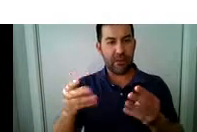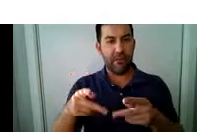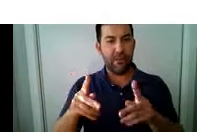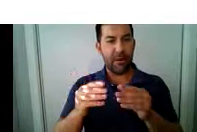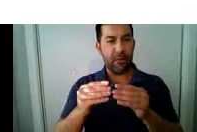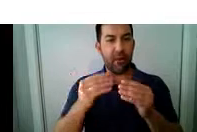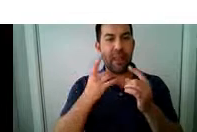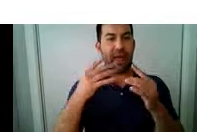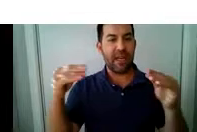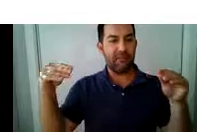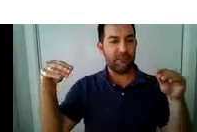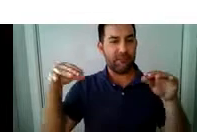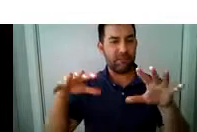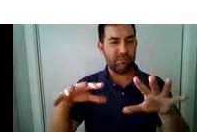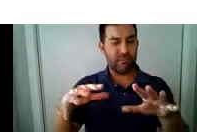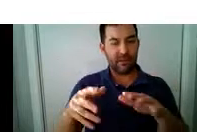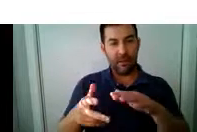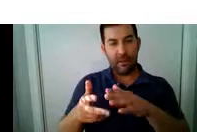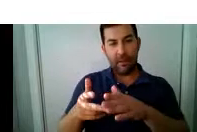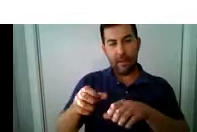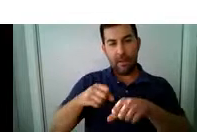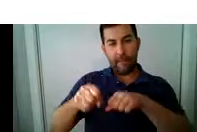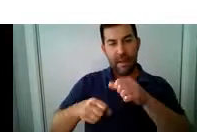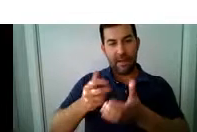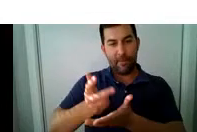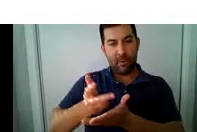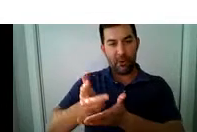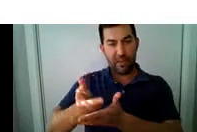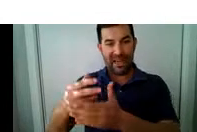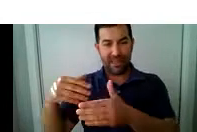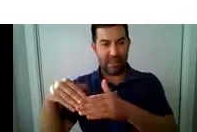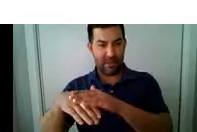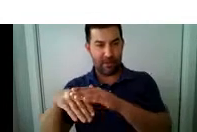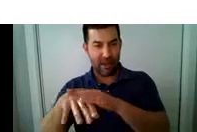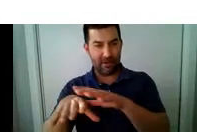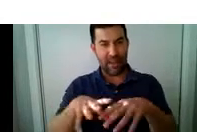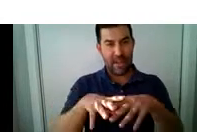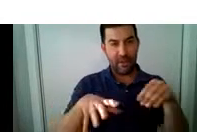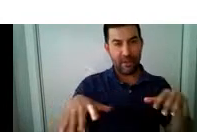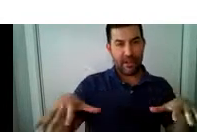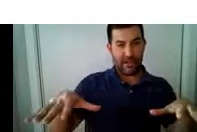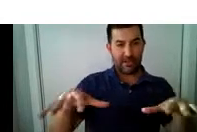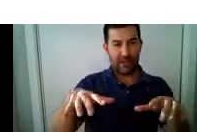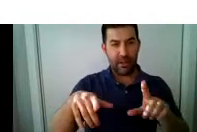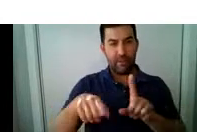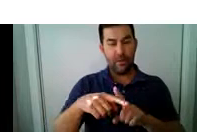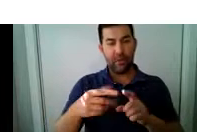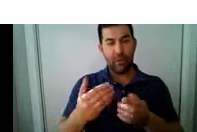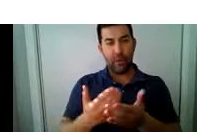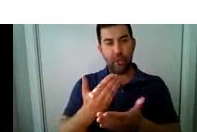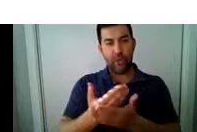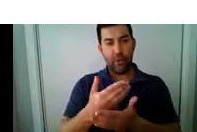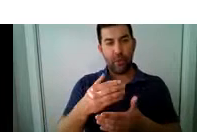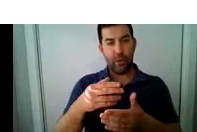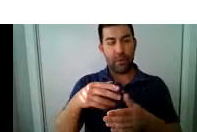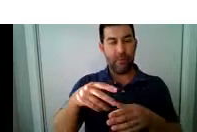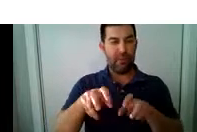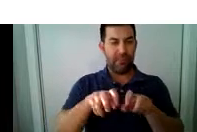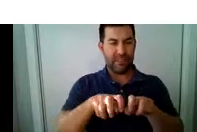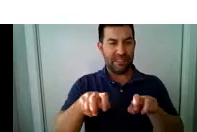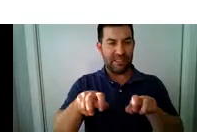we're proposing some covered bike parking on both the inbound and outbound side, as well as new passenger seating on both